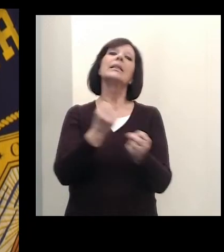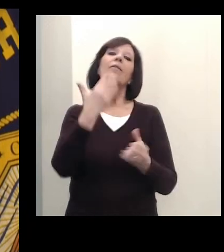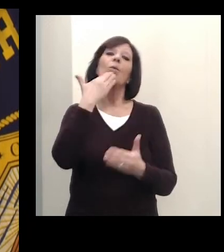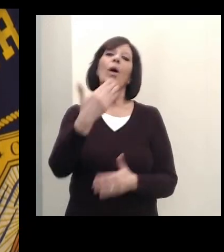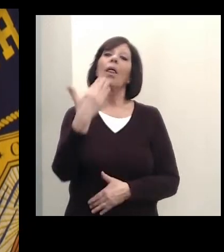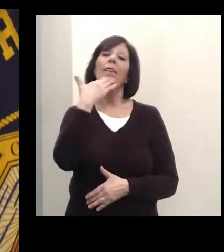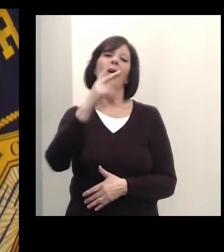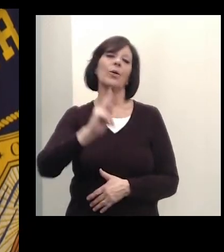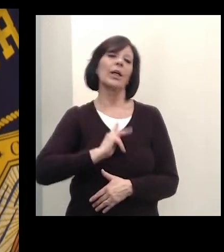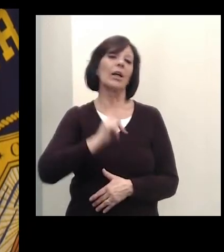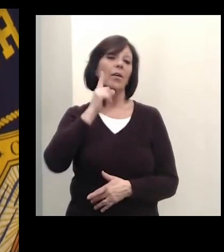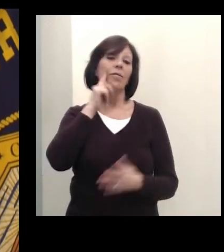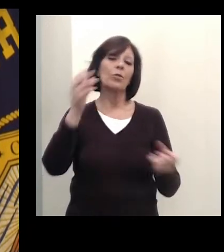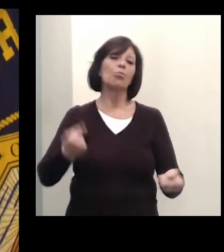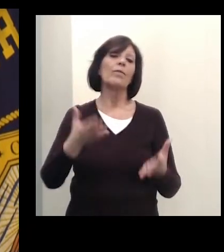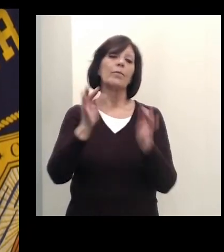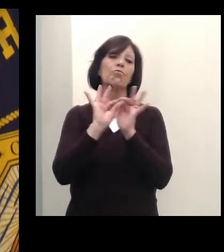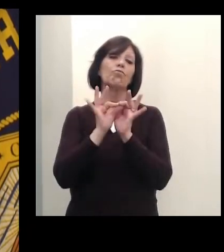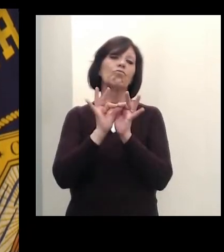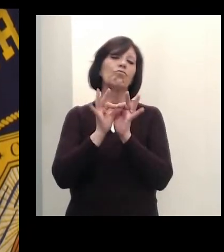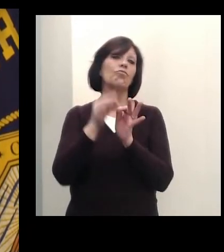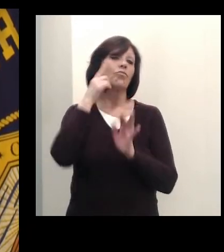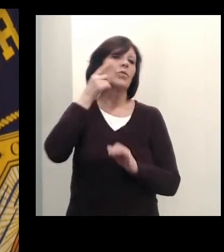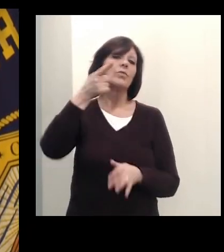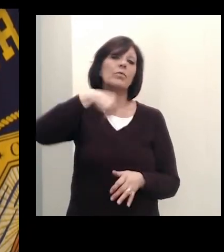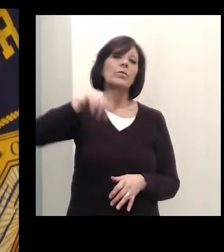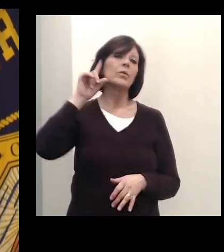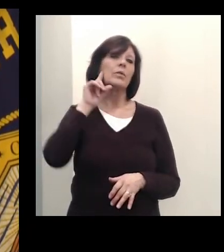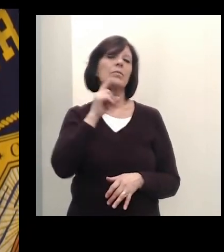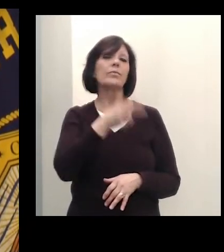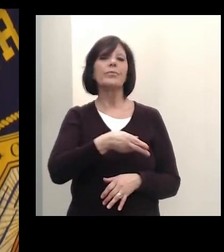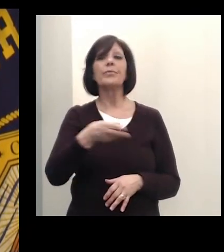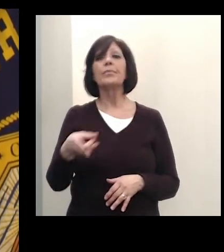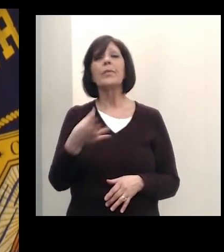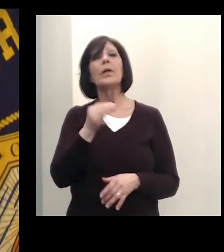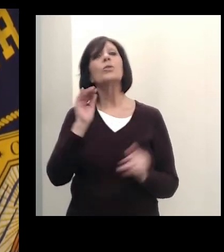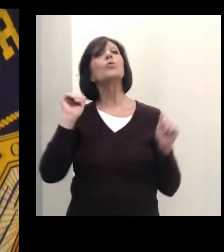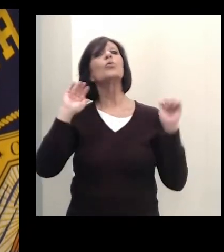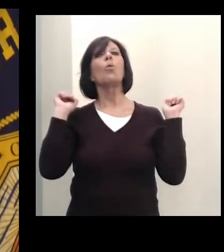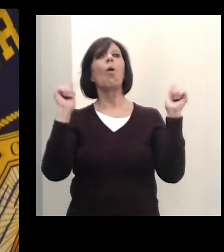for providing the American Sign Language today. And to all, be safe and well.